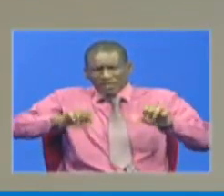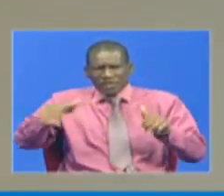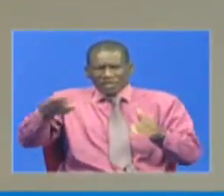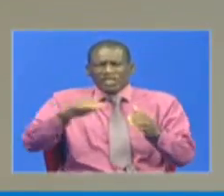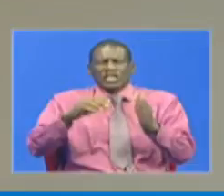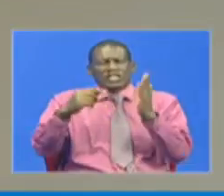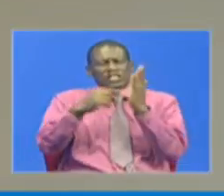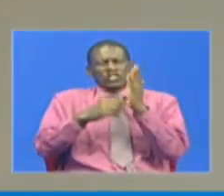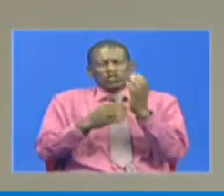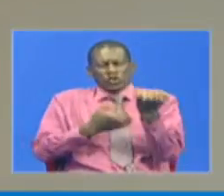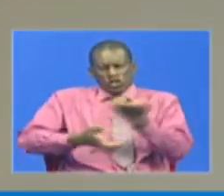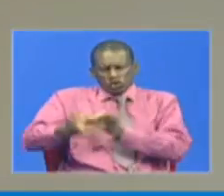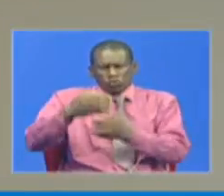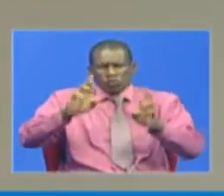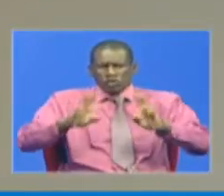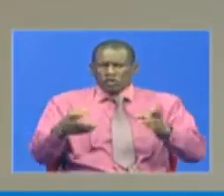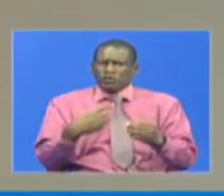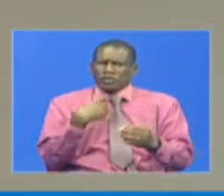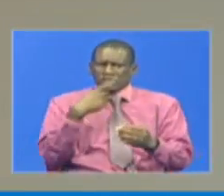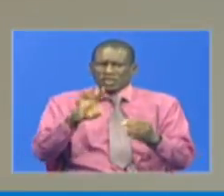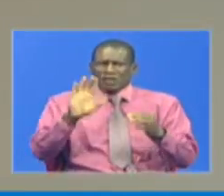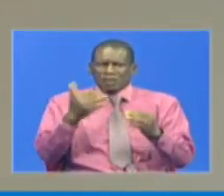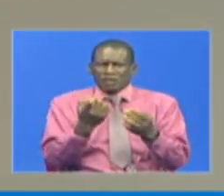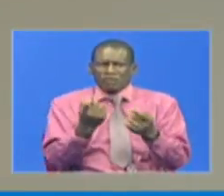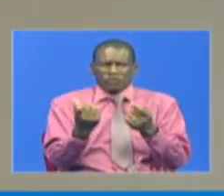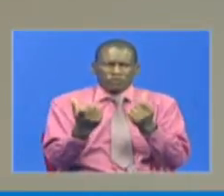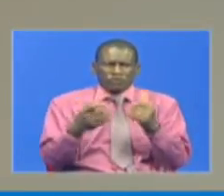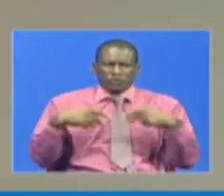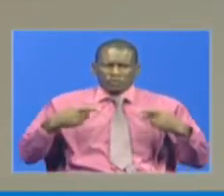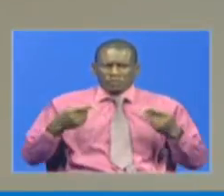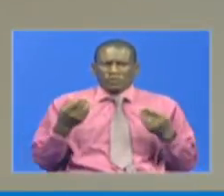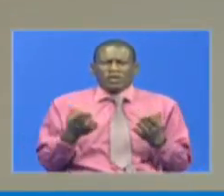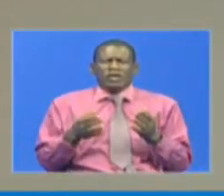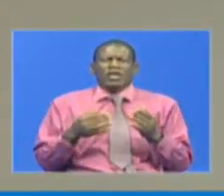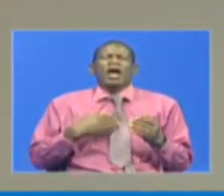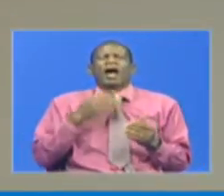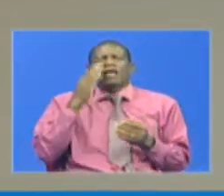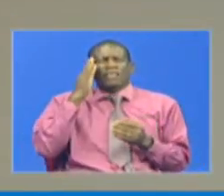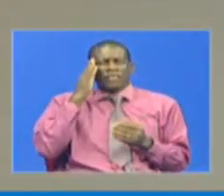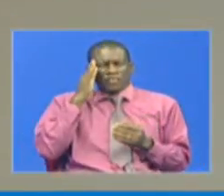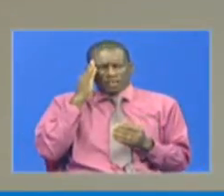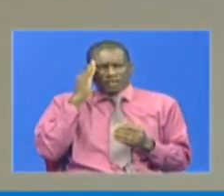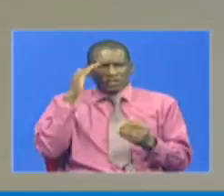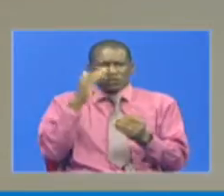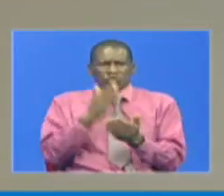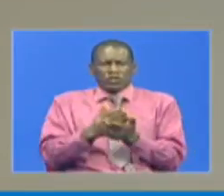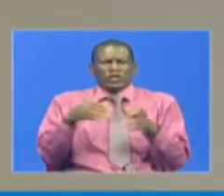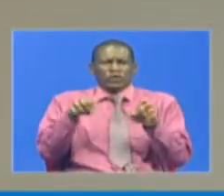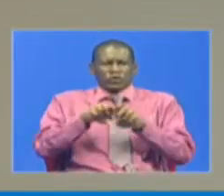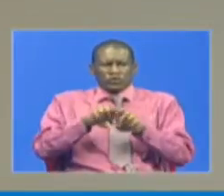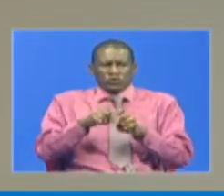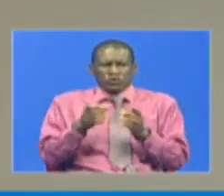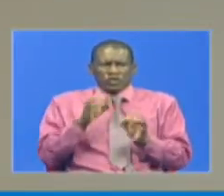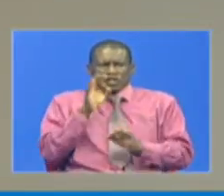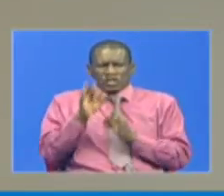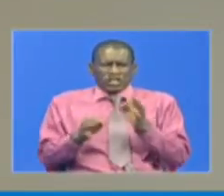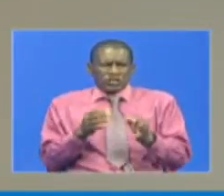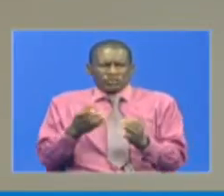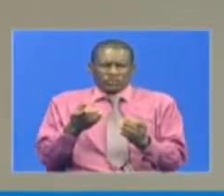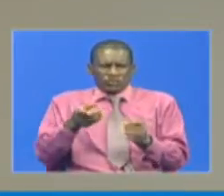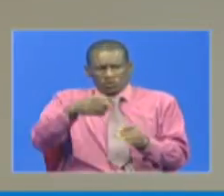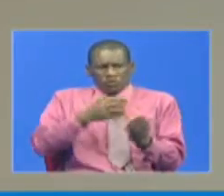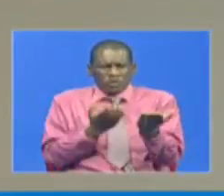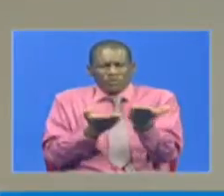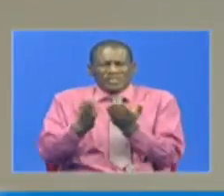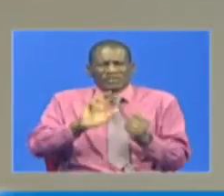was mentioned already by a few people. I think really also looking, if we were serving the Kenyan